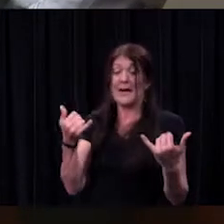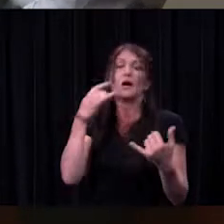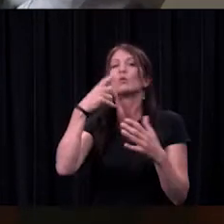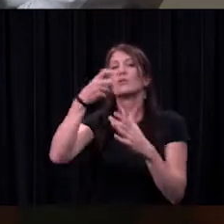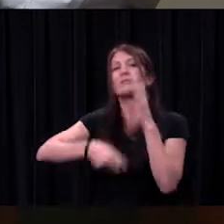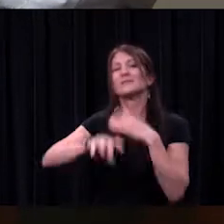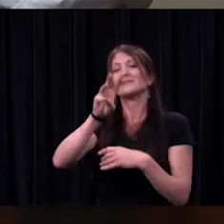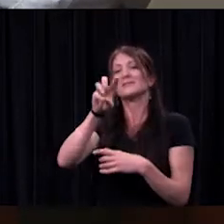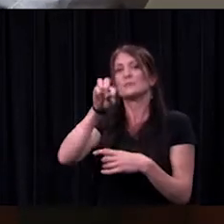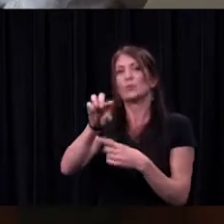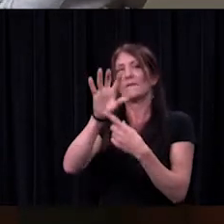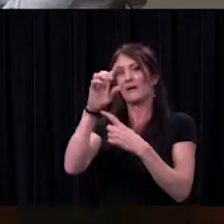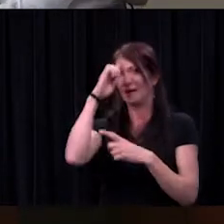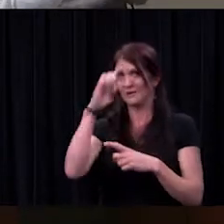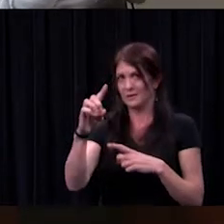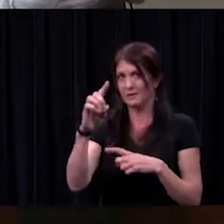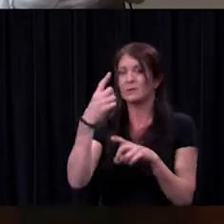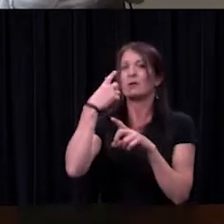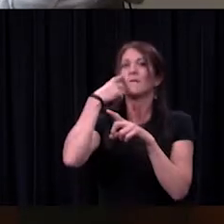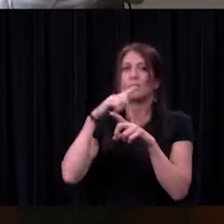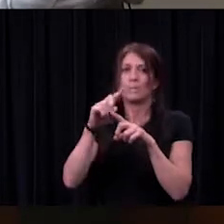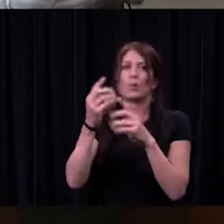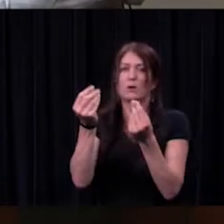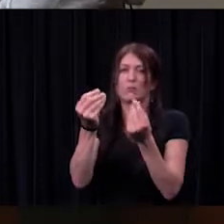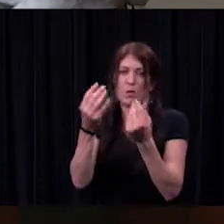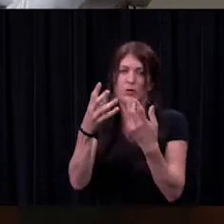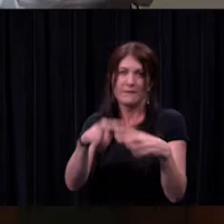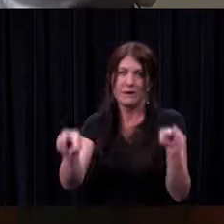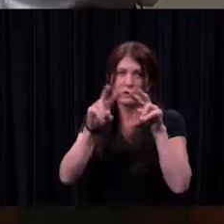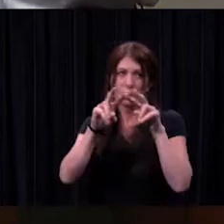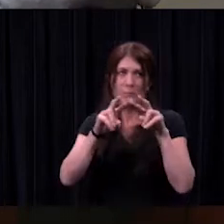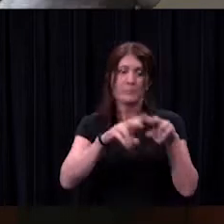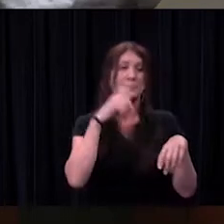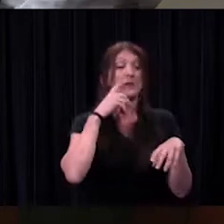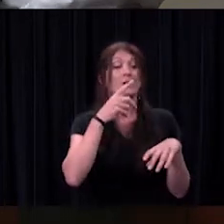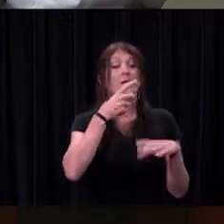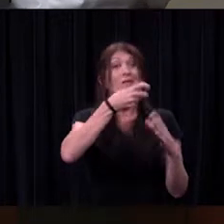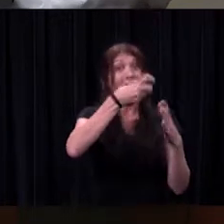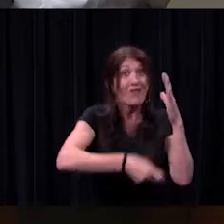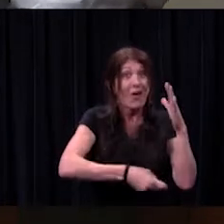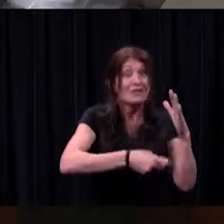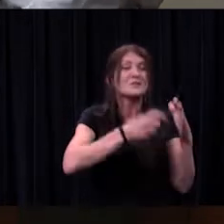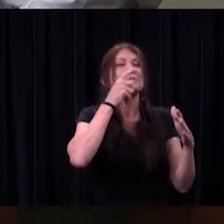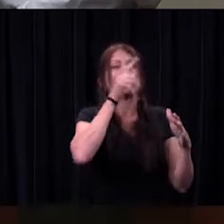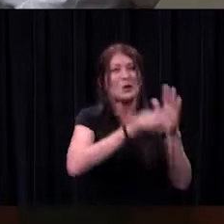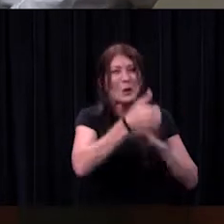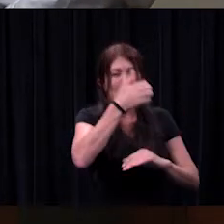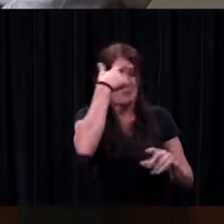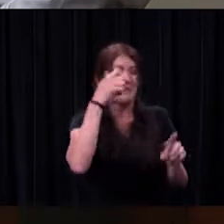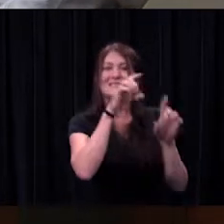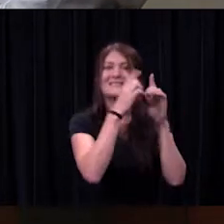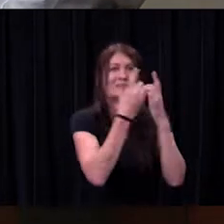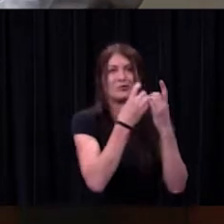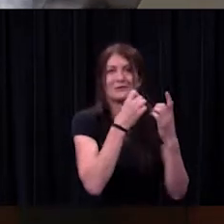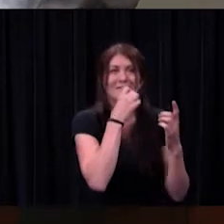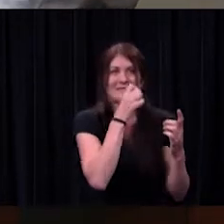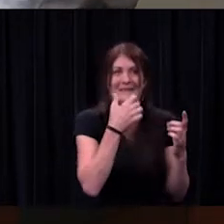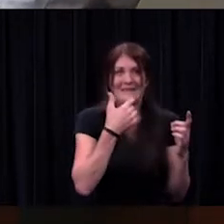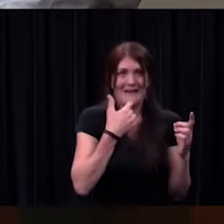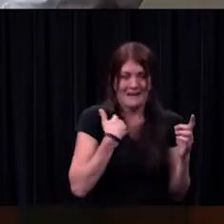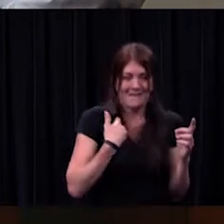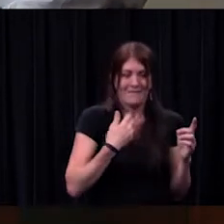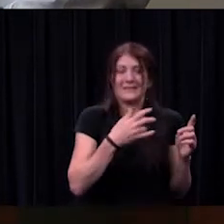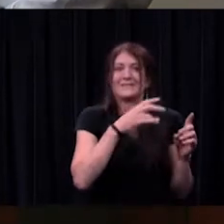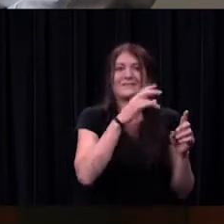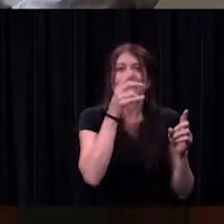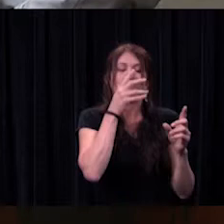6.5. So it was higher at that point. The premium was lower because at that point, the district only had $750 million